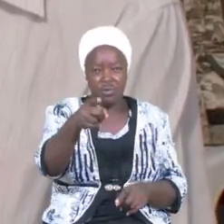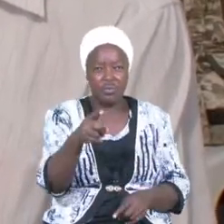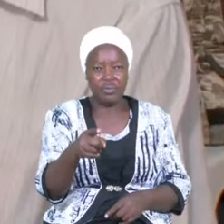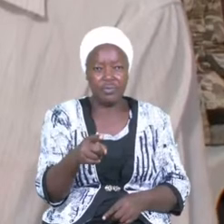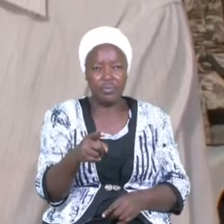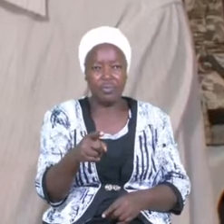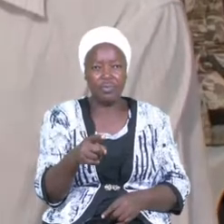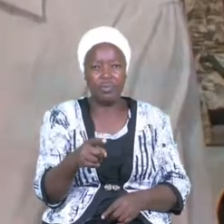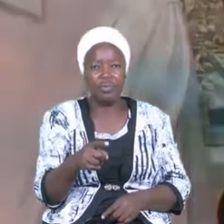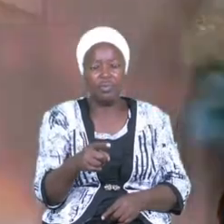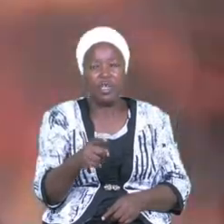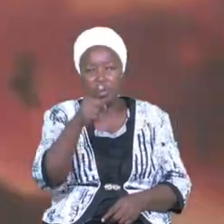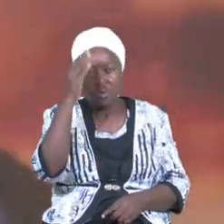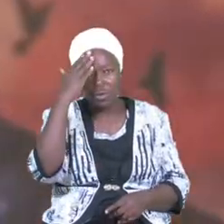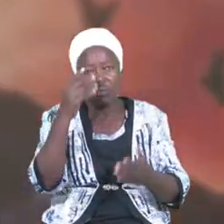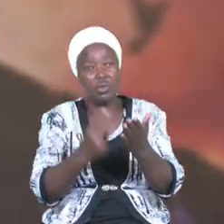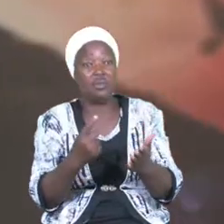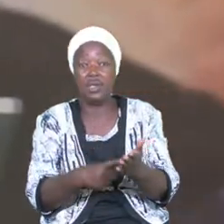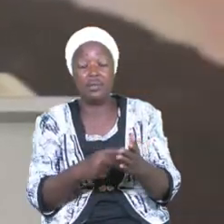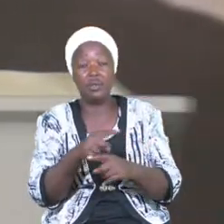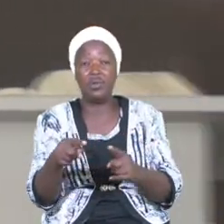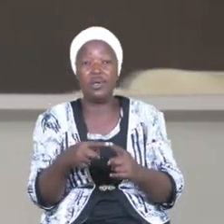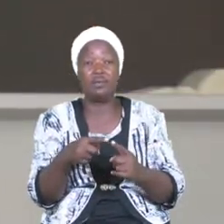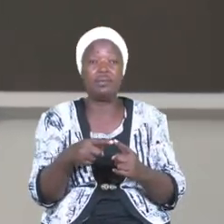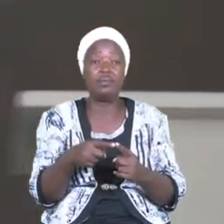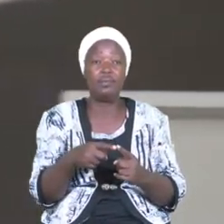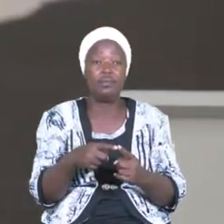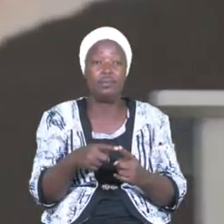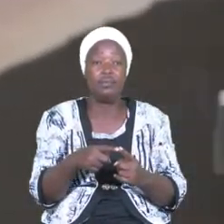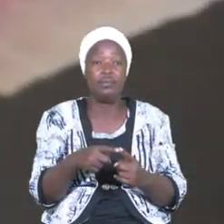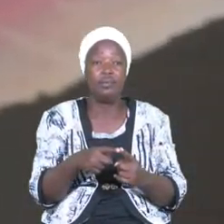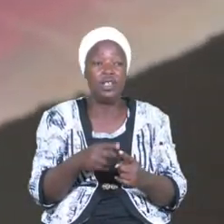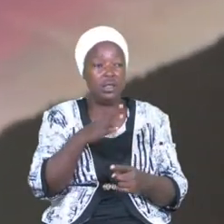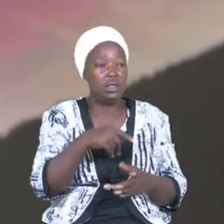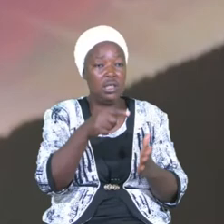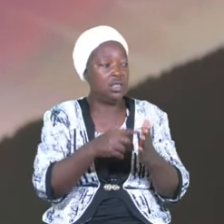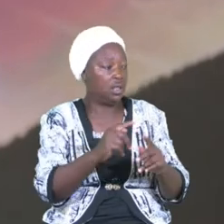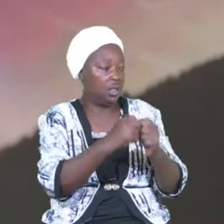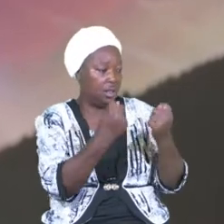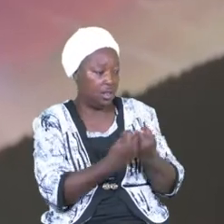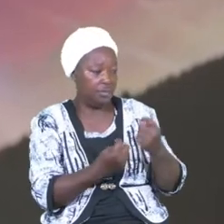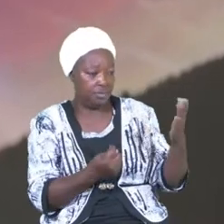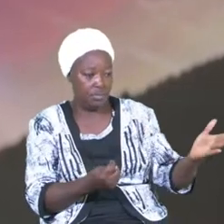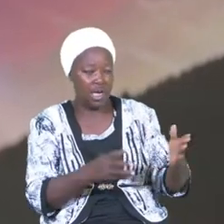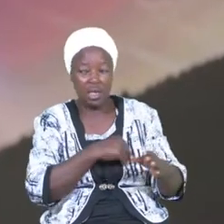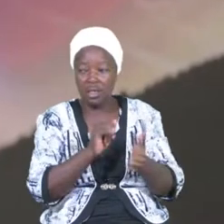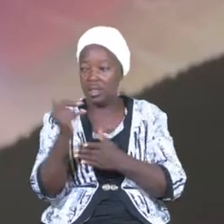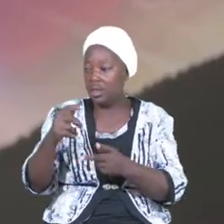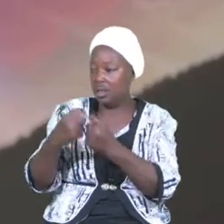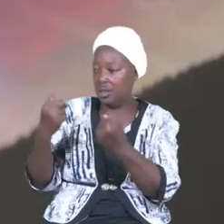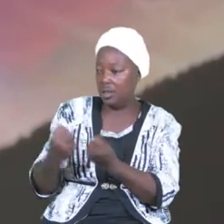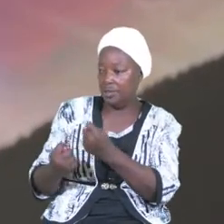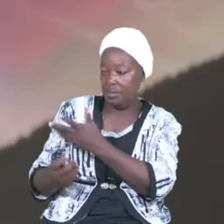You know, sometimes when there's a team, and as a team, and they're